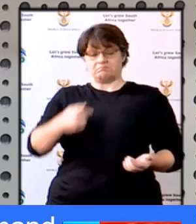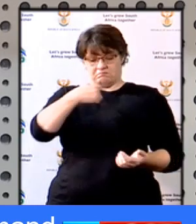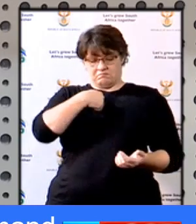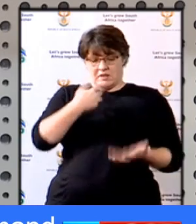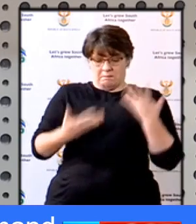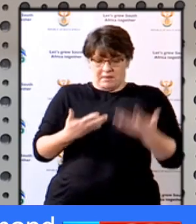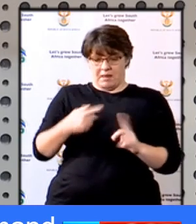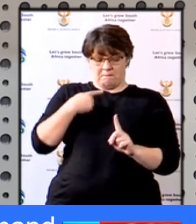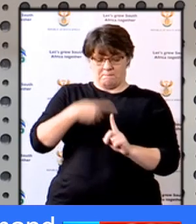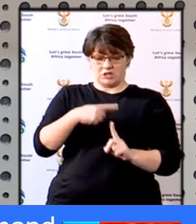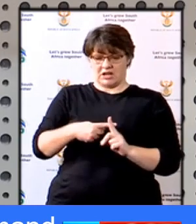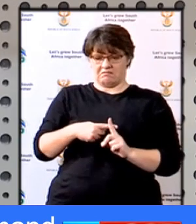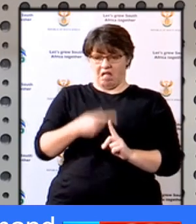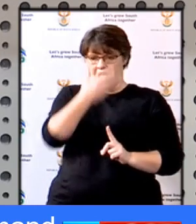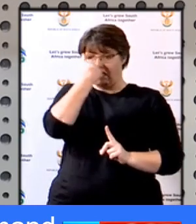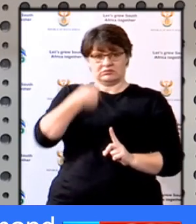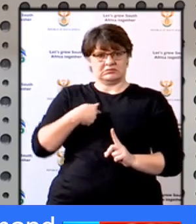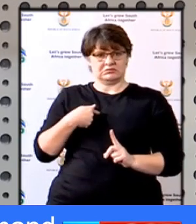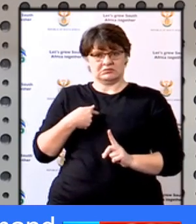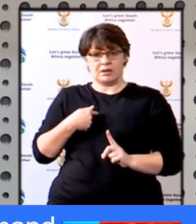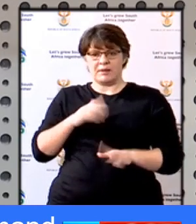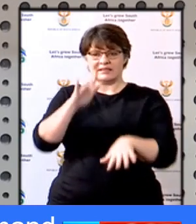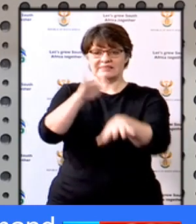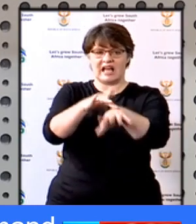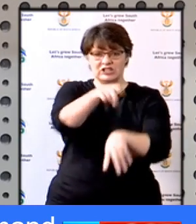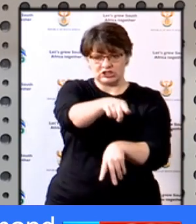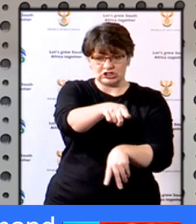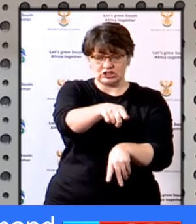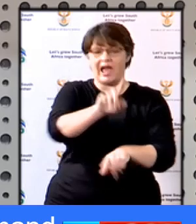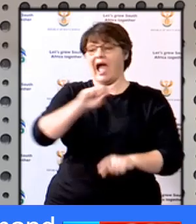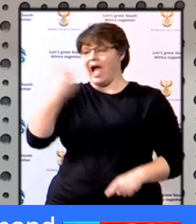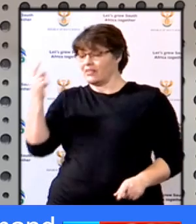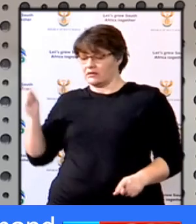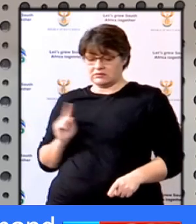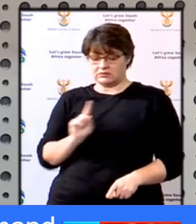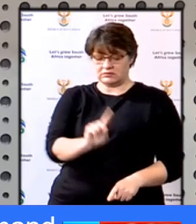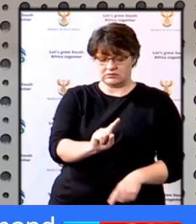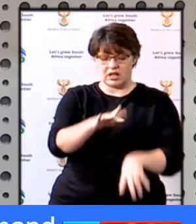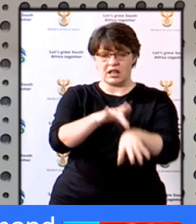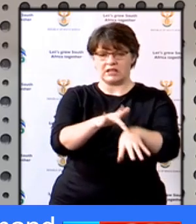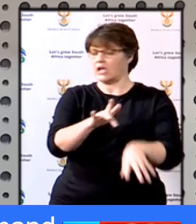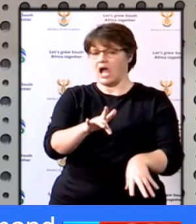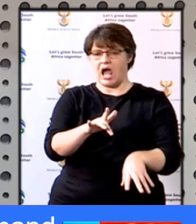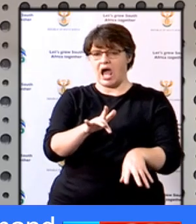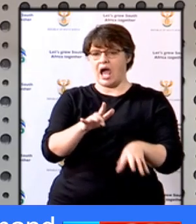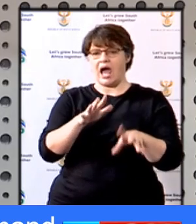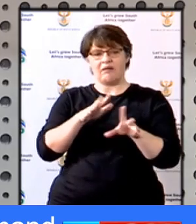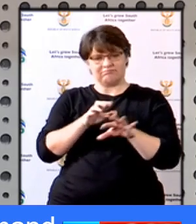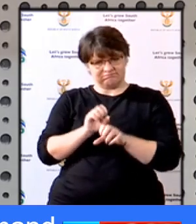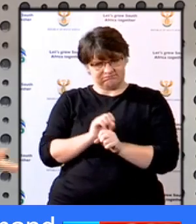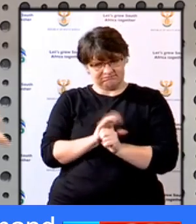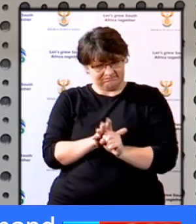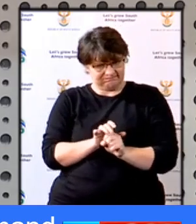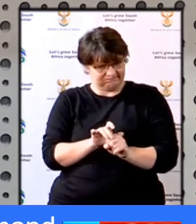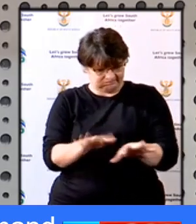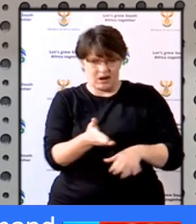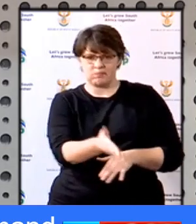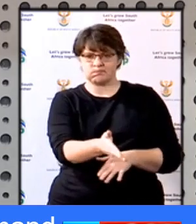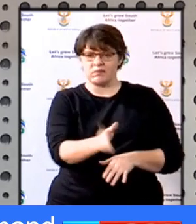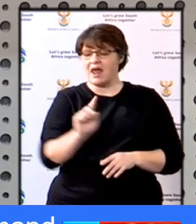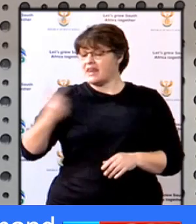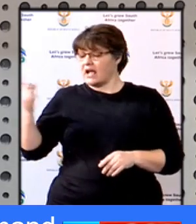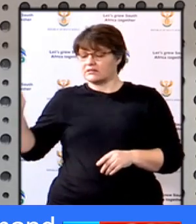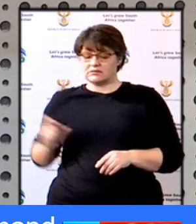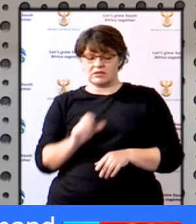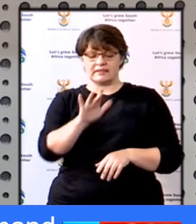a COVID positive and we touch a surface, there is a possibility of leaving the virus there, and the next person who touch